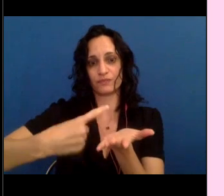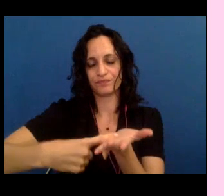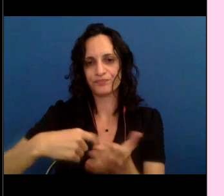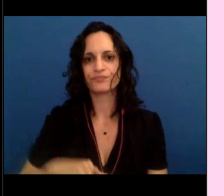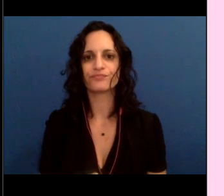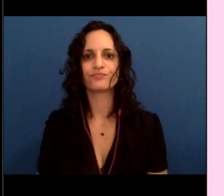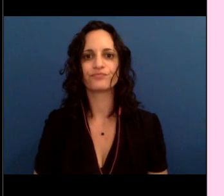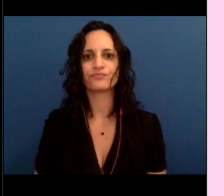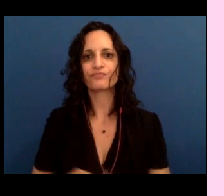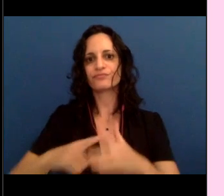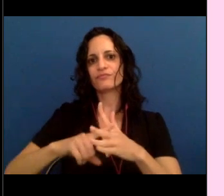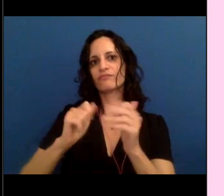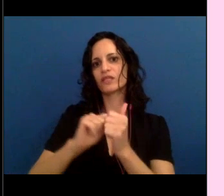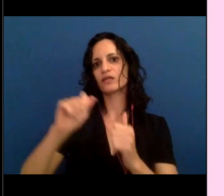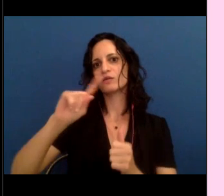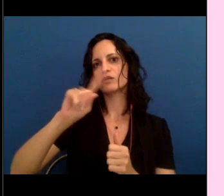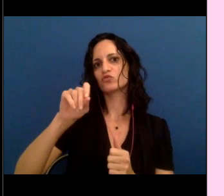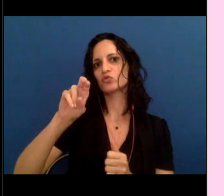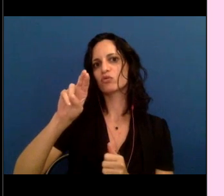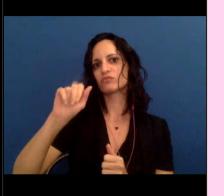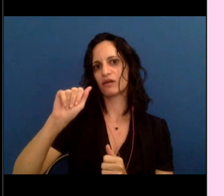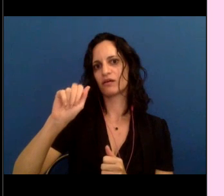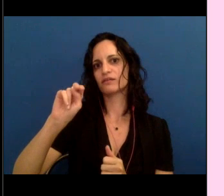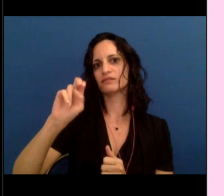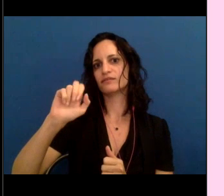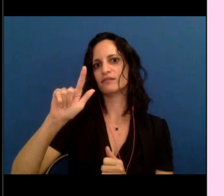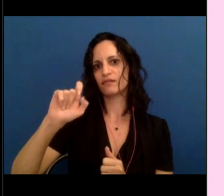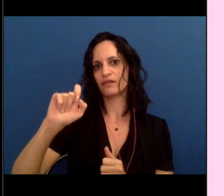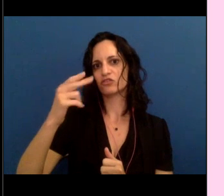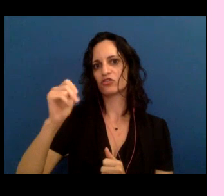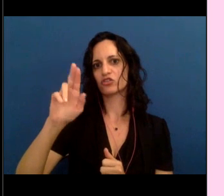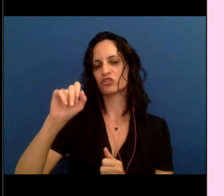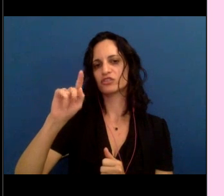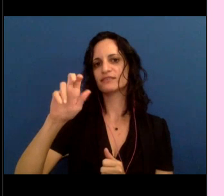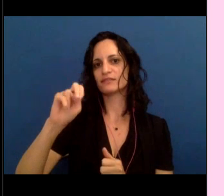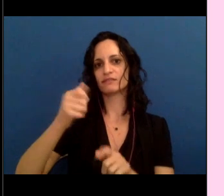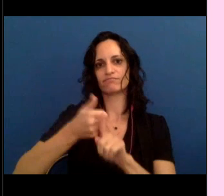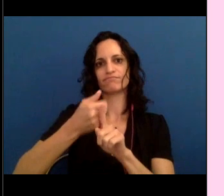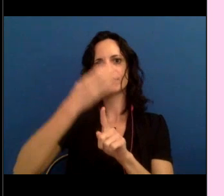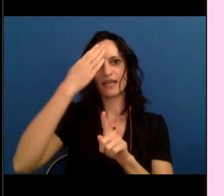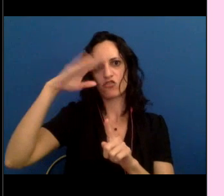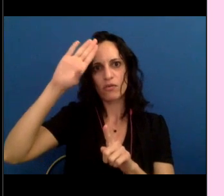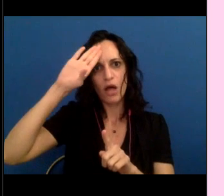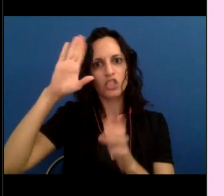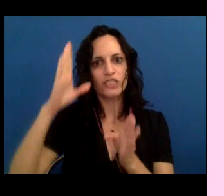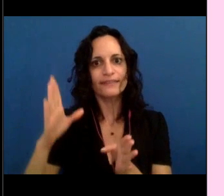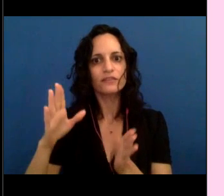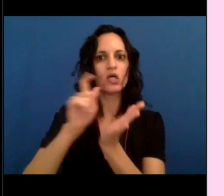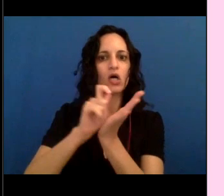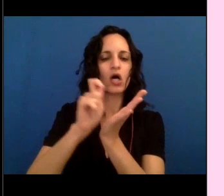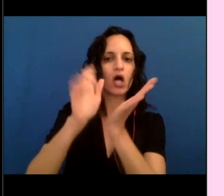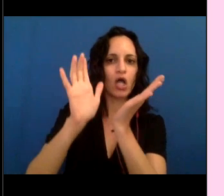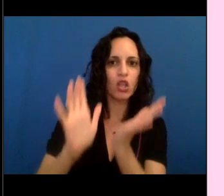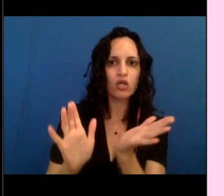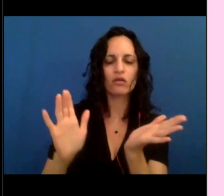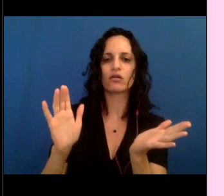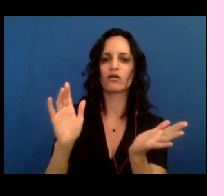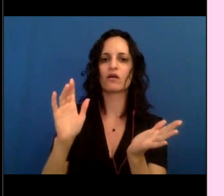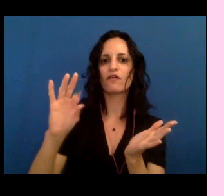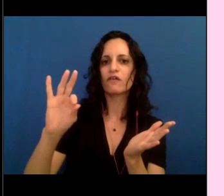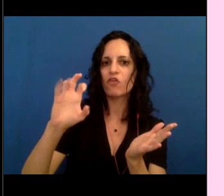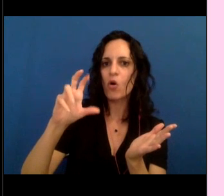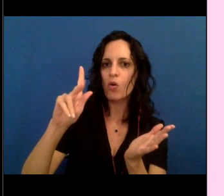with Zora Neale Hurston, who, for those who aren't familiar, is an anthropologist and author, folklorist, among other things. She studied